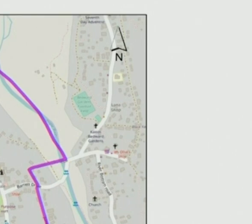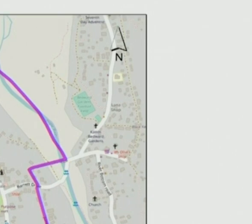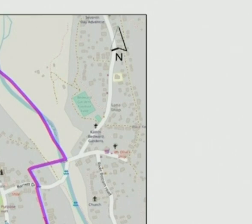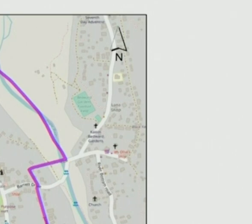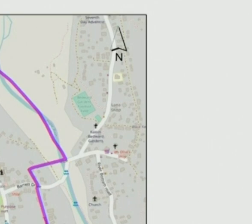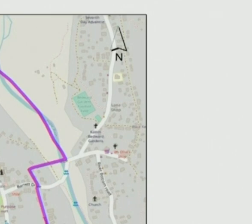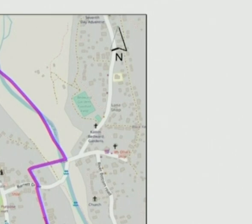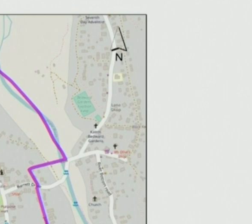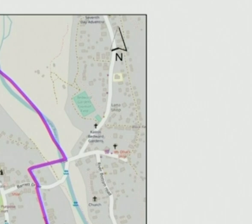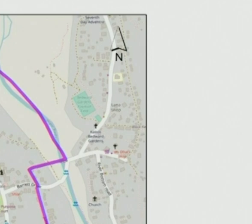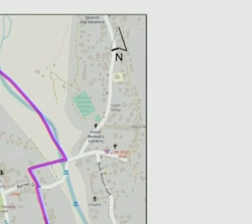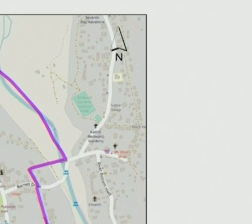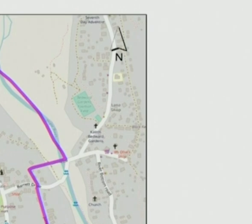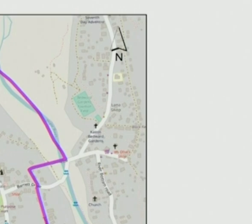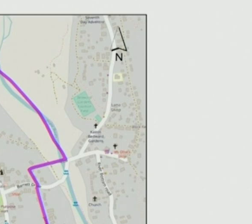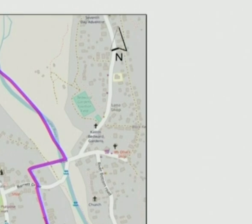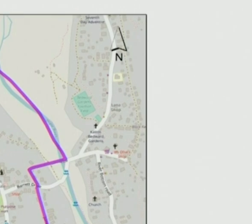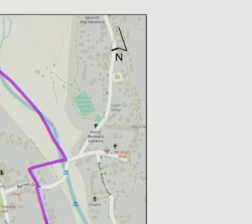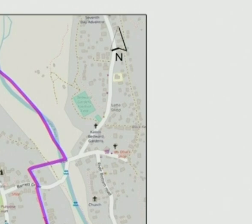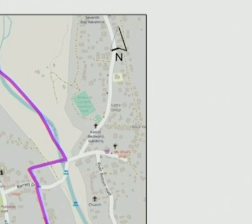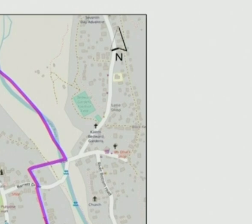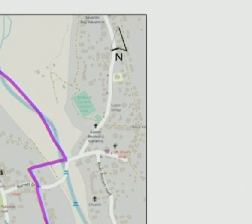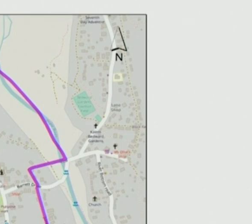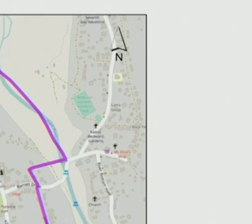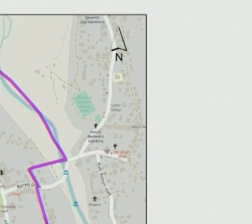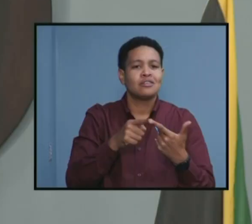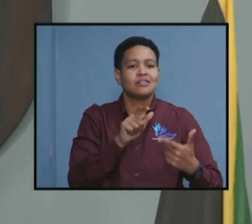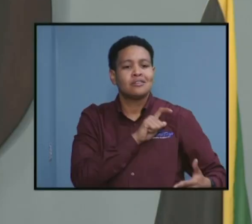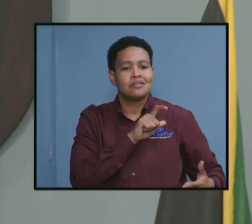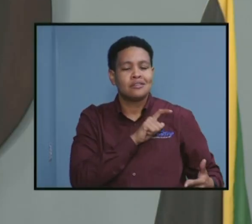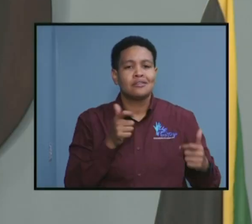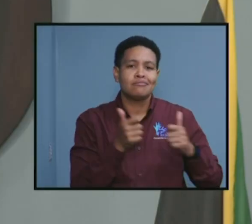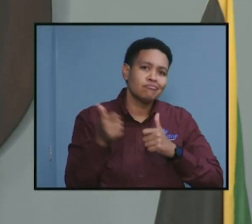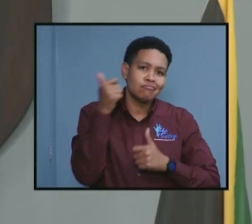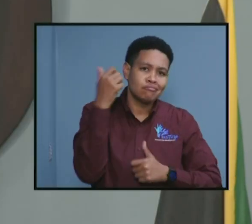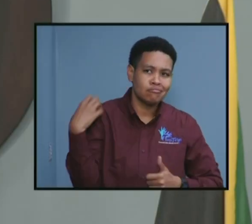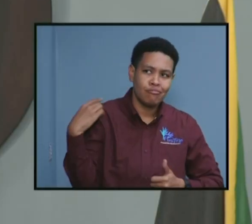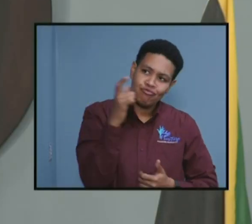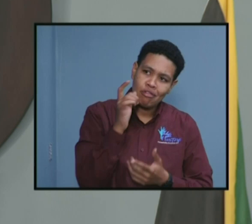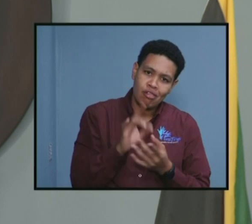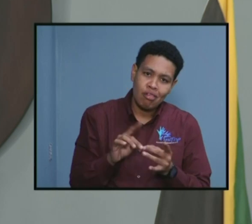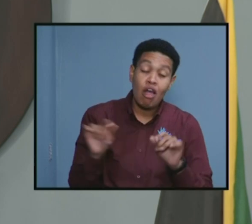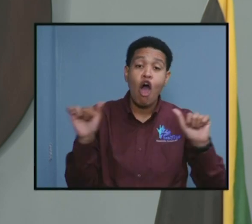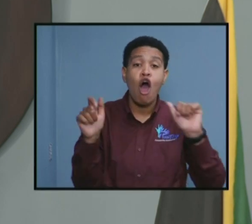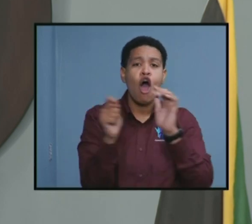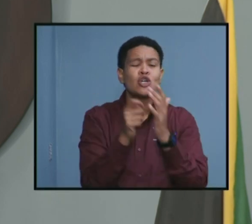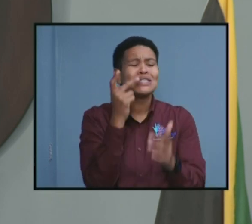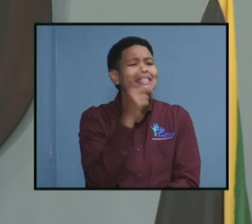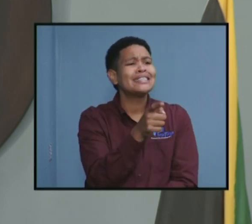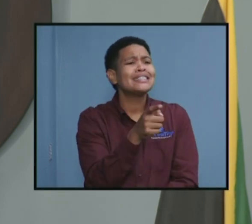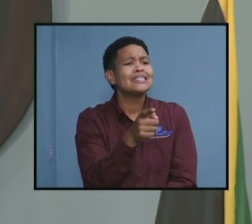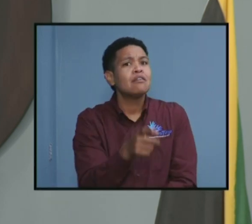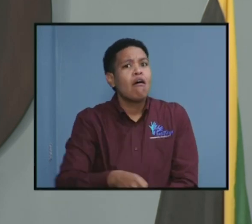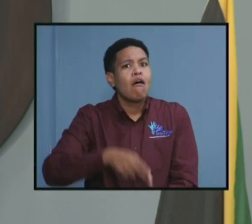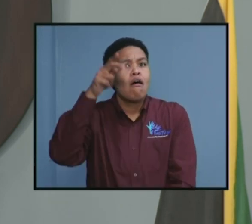the community is being robbed of its true potential. The community of Augustown has seen significant levels